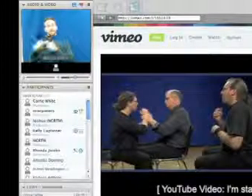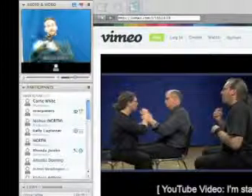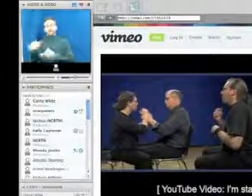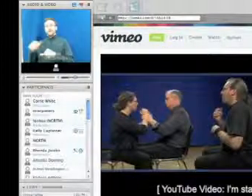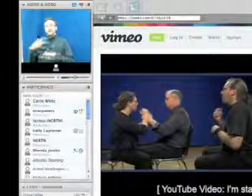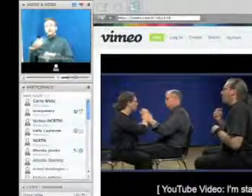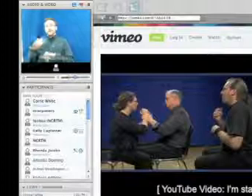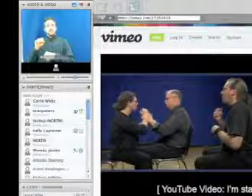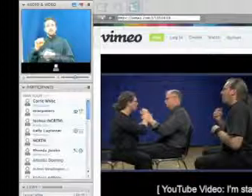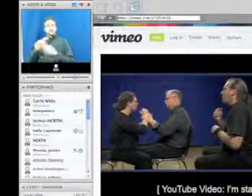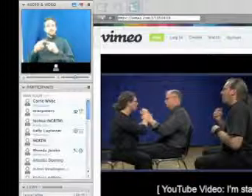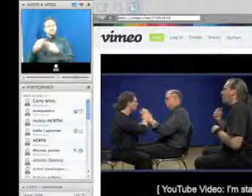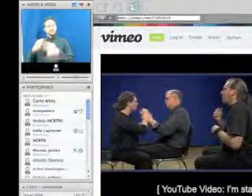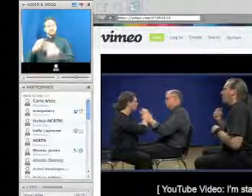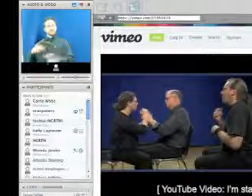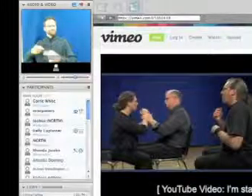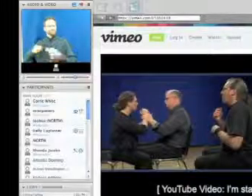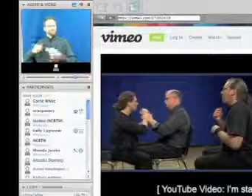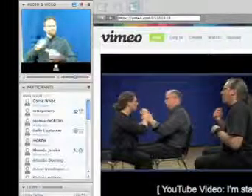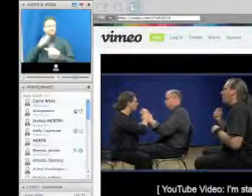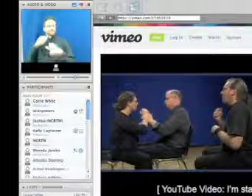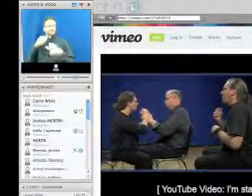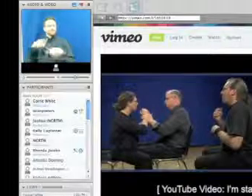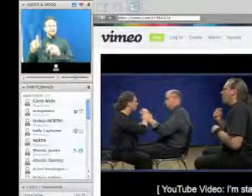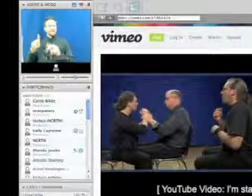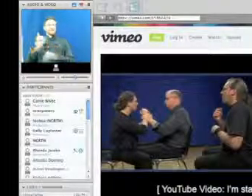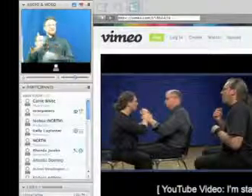Let me try this again.